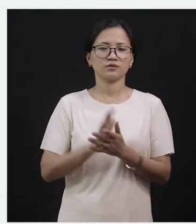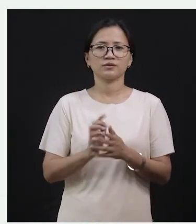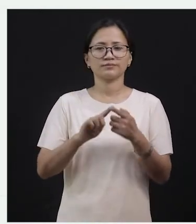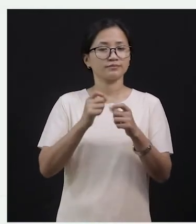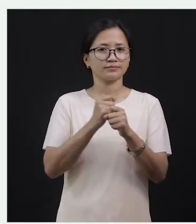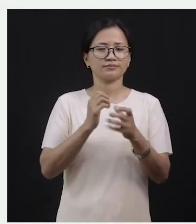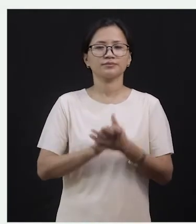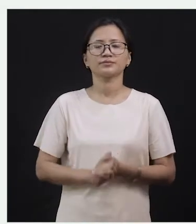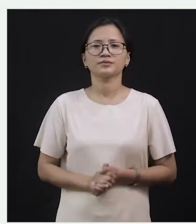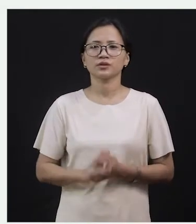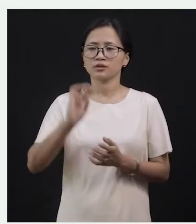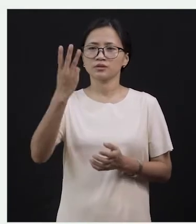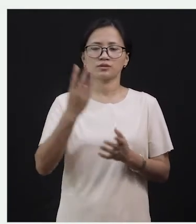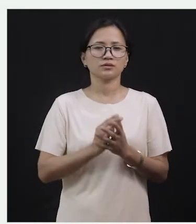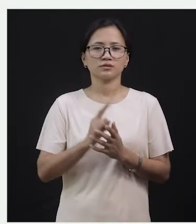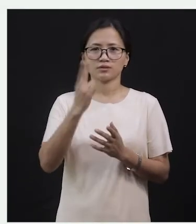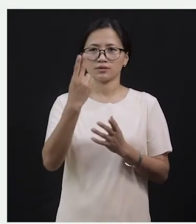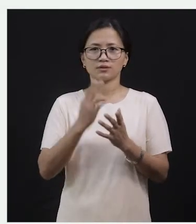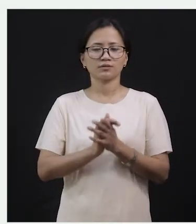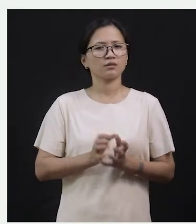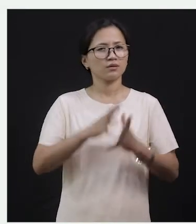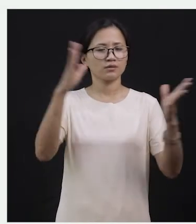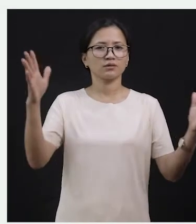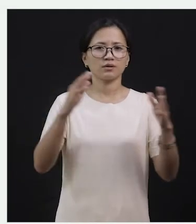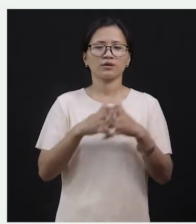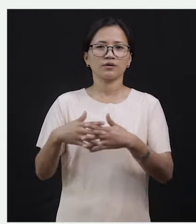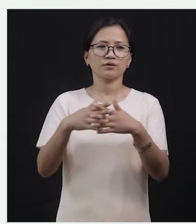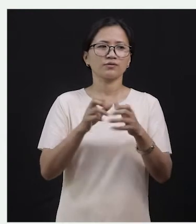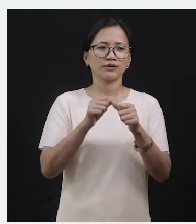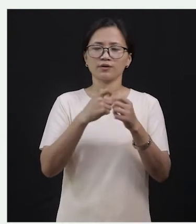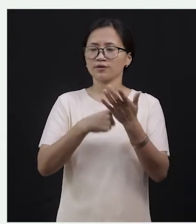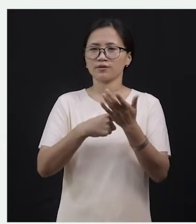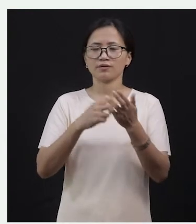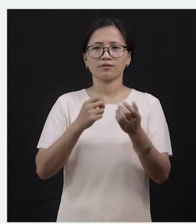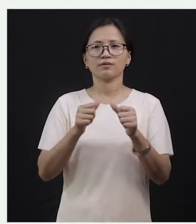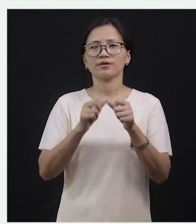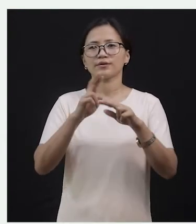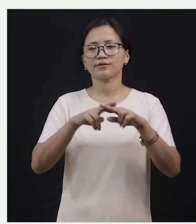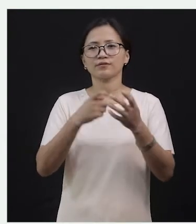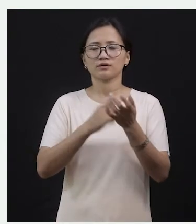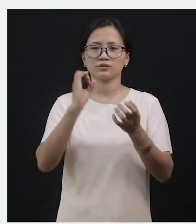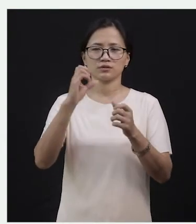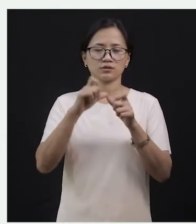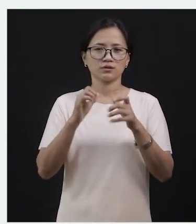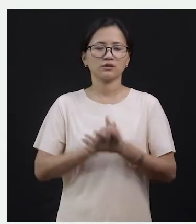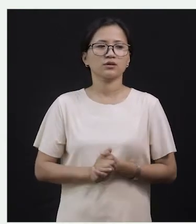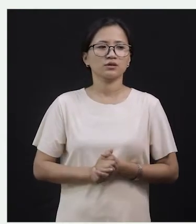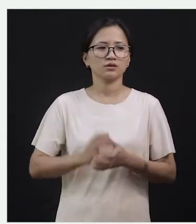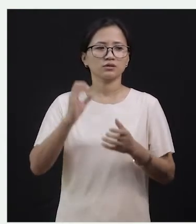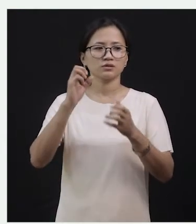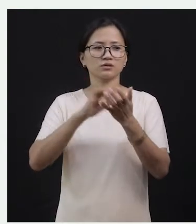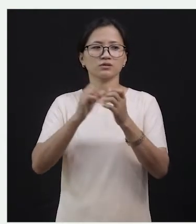second one, the second largest continent is Africa. We have countries like Congo,